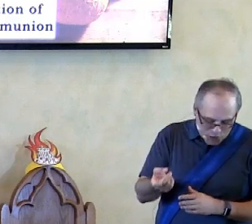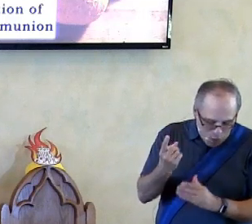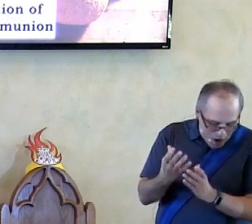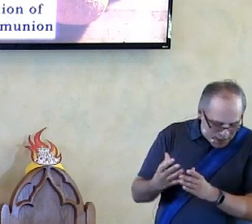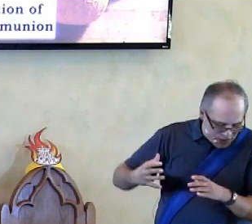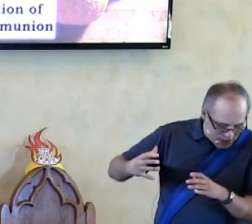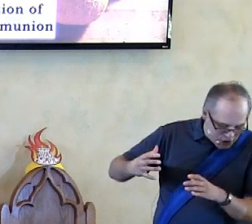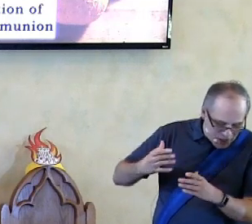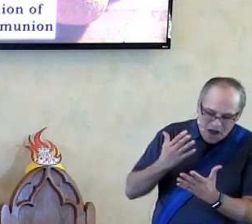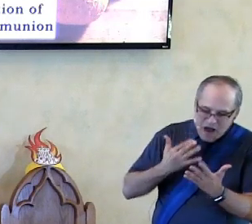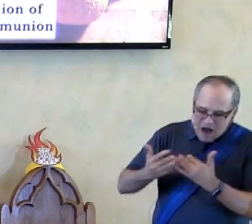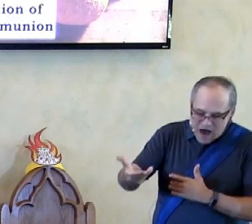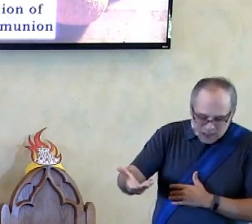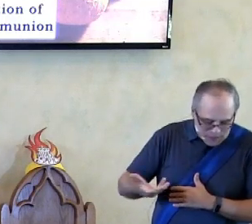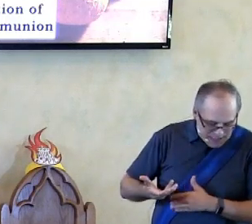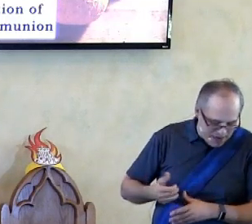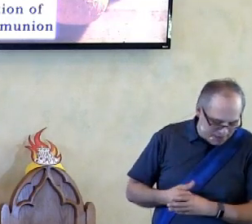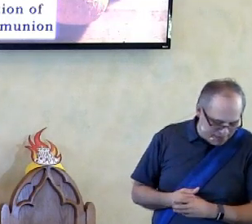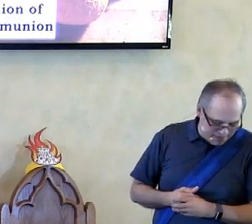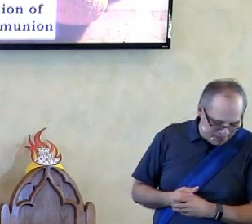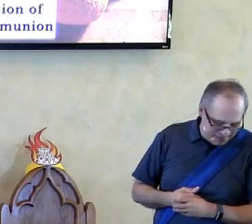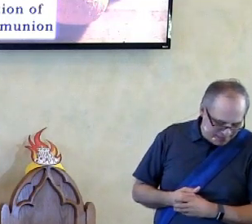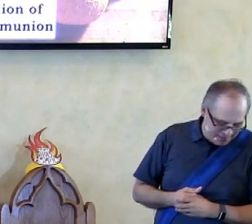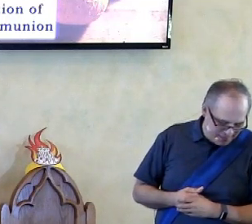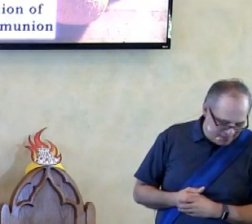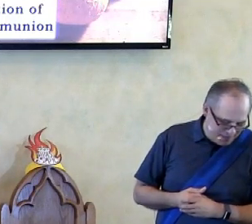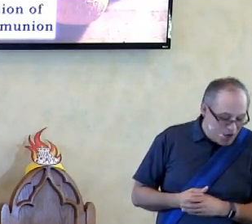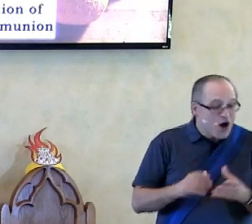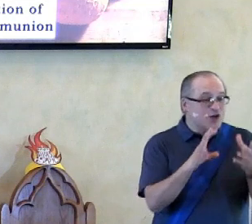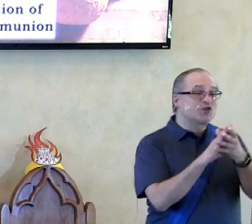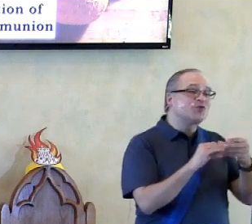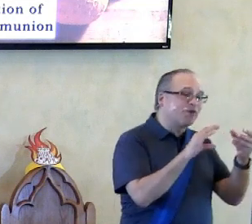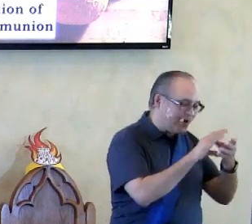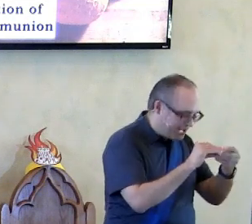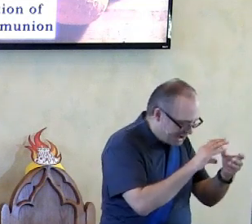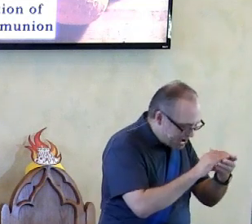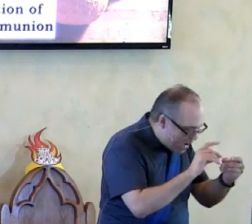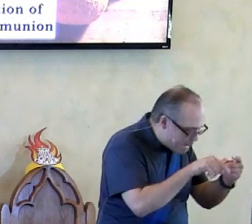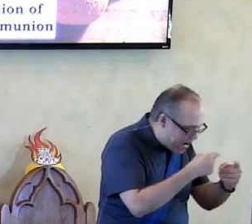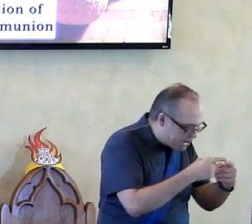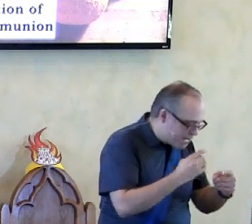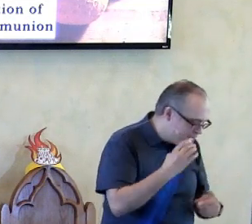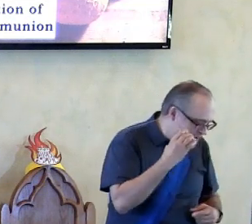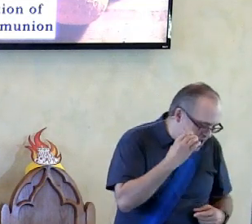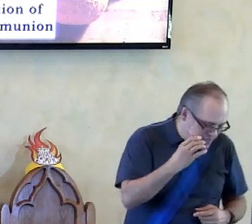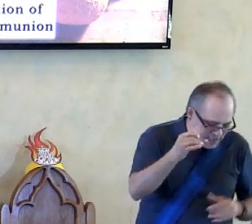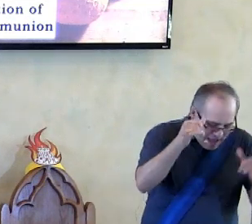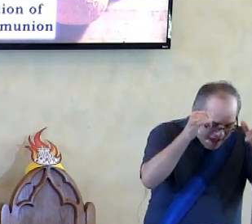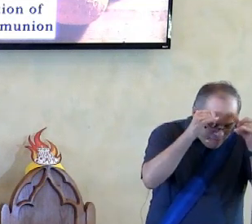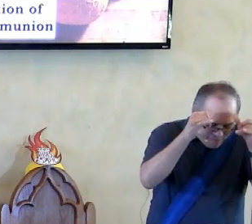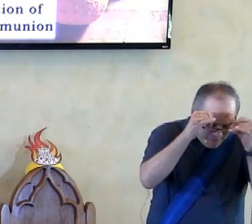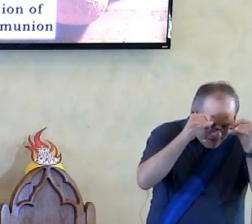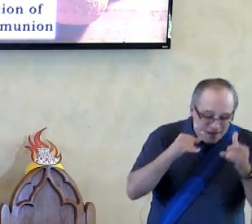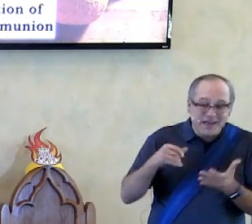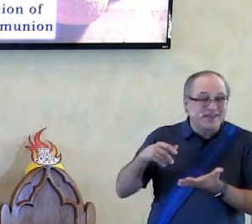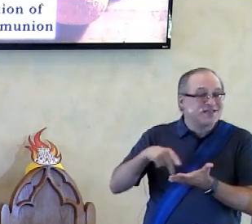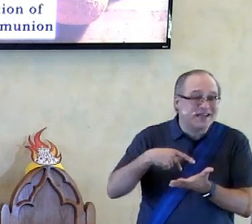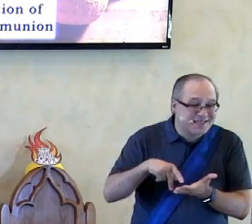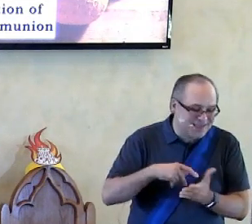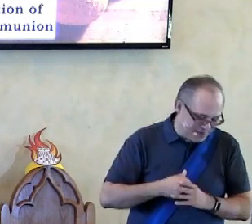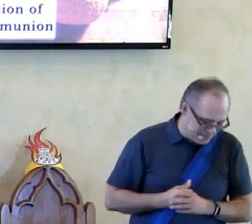Martha's one-dish hospitality, a story about a fatted calf